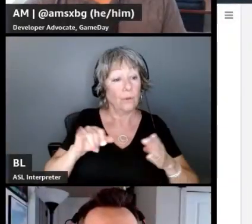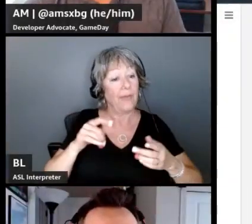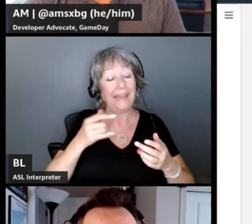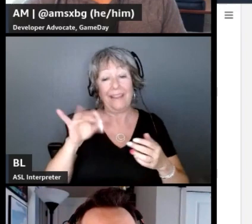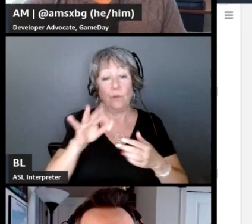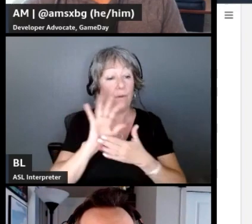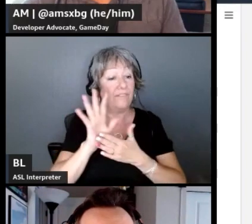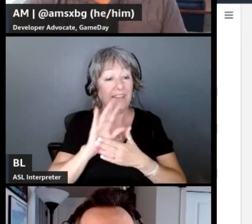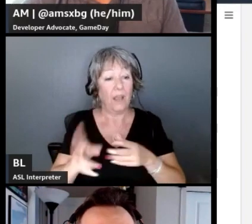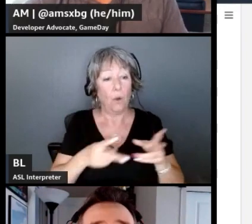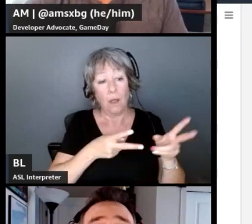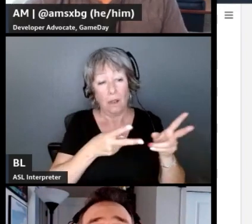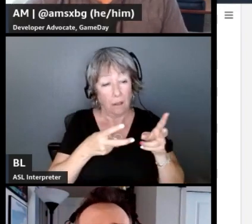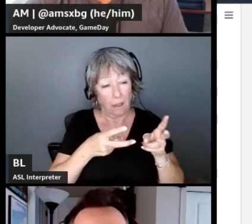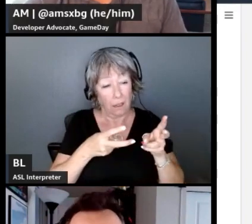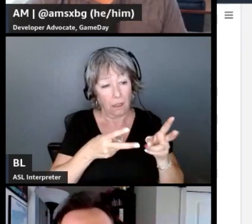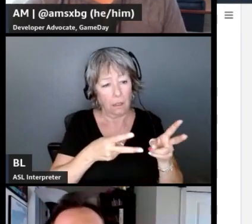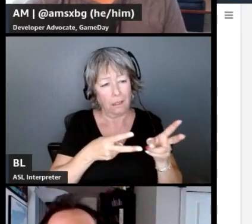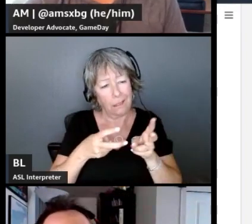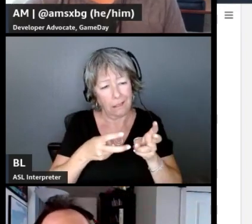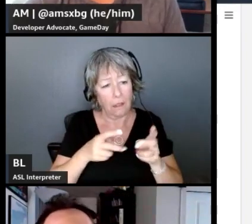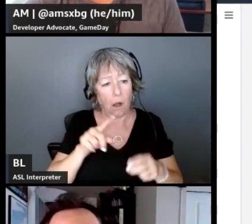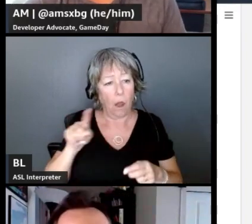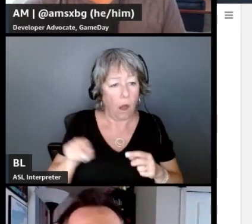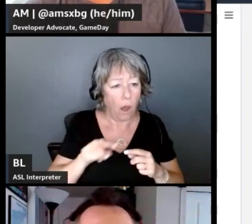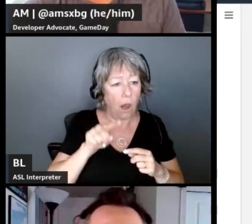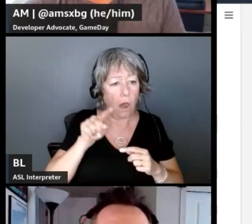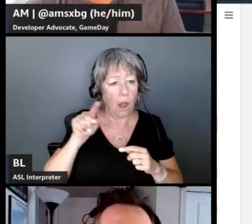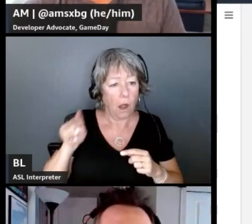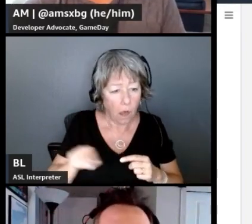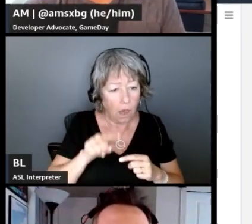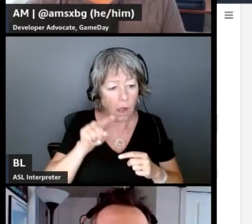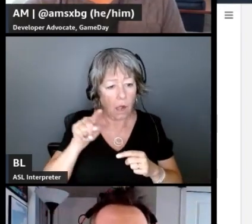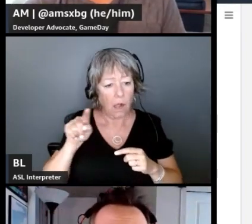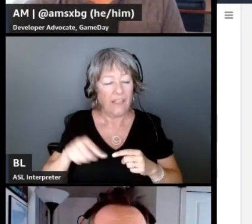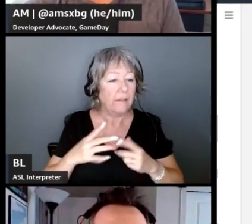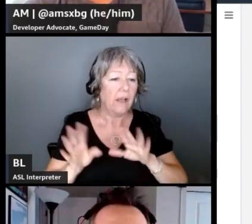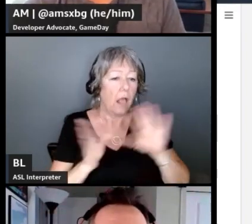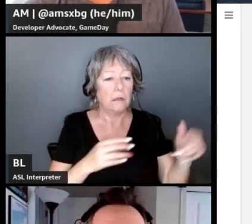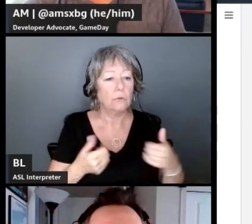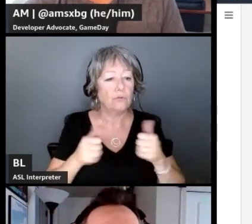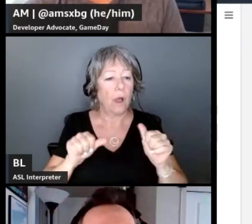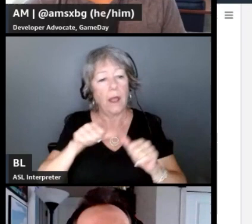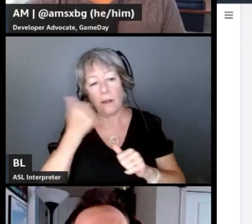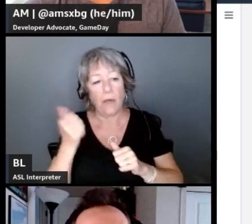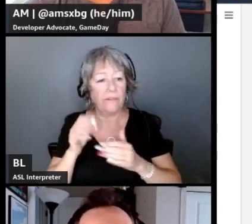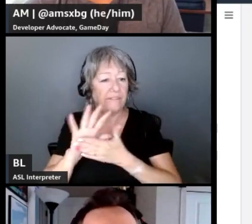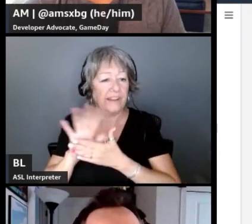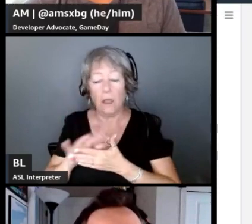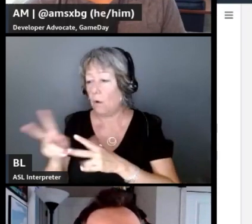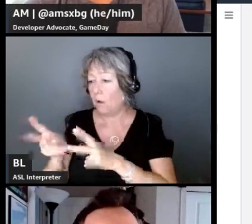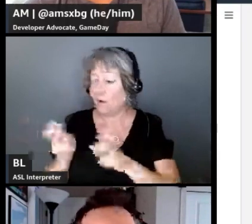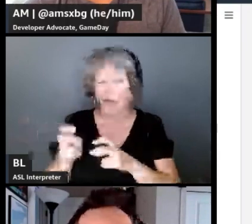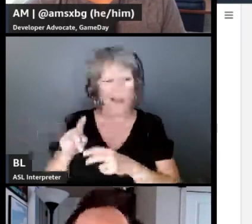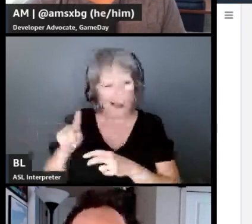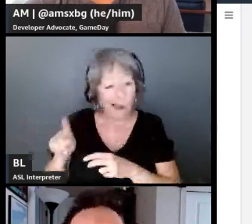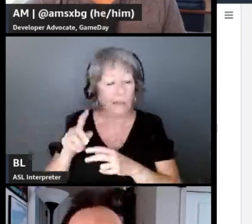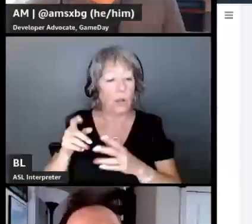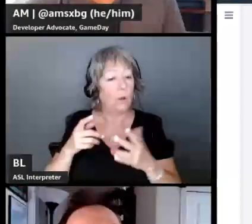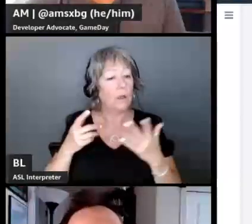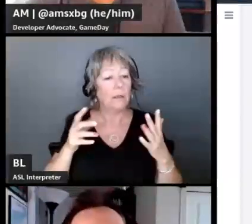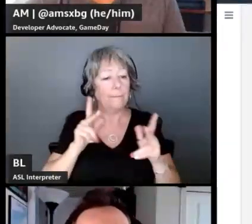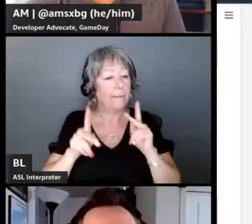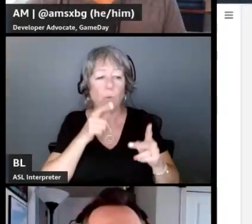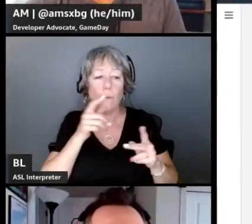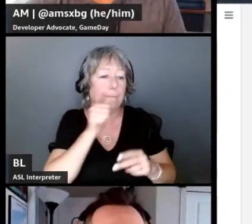doesn't load in a few seconds, you might Yep. as well move away and try and load another video. Yeah. That same goes with everything else as well. If this is front and